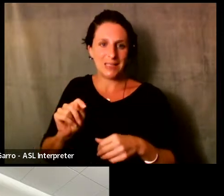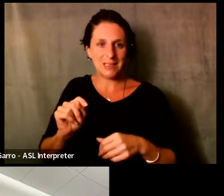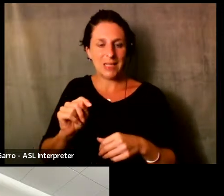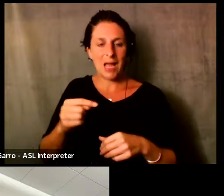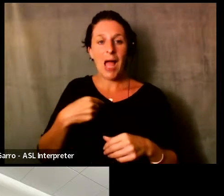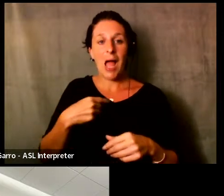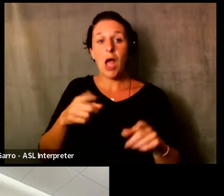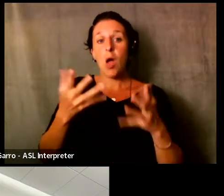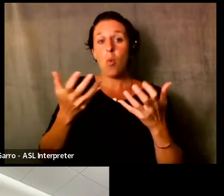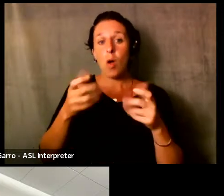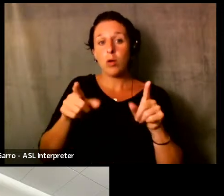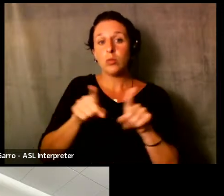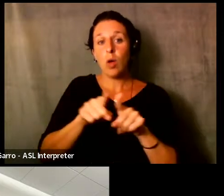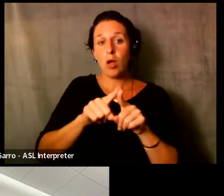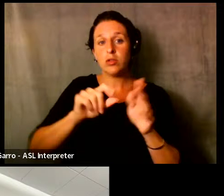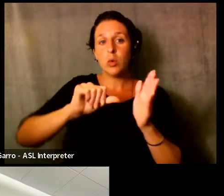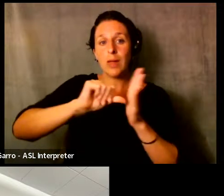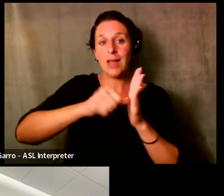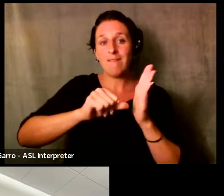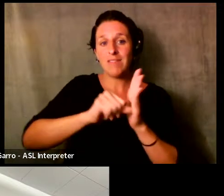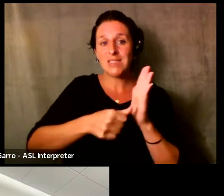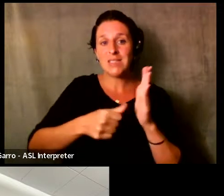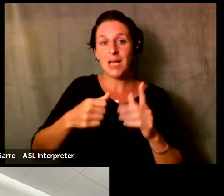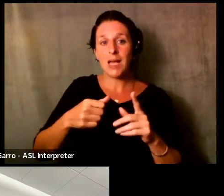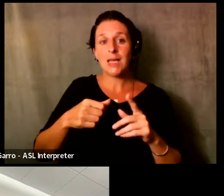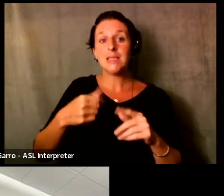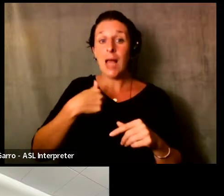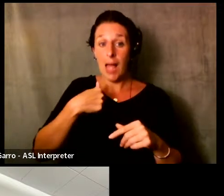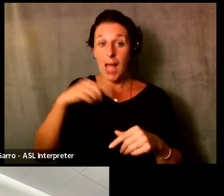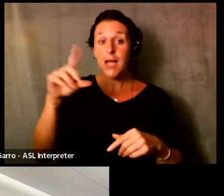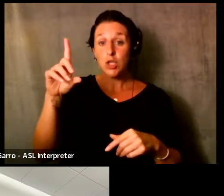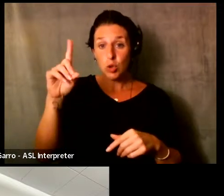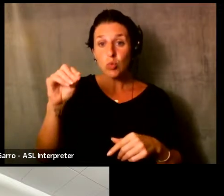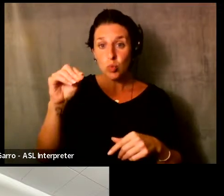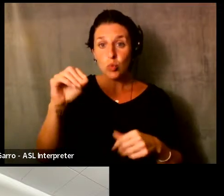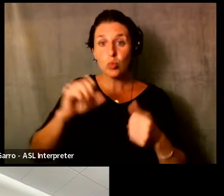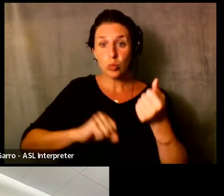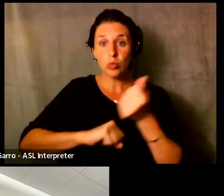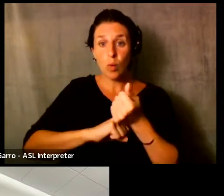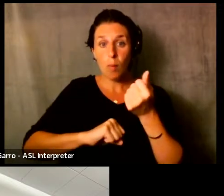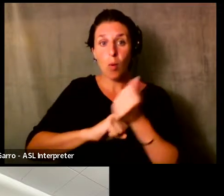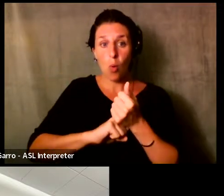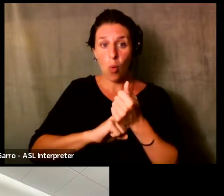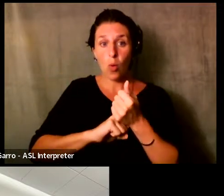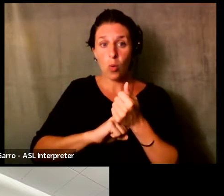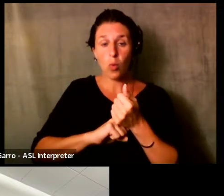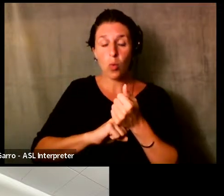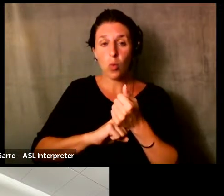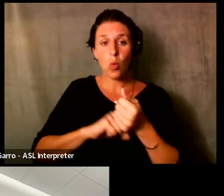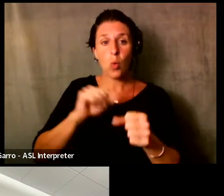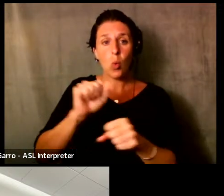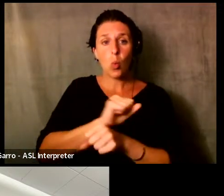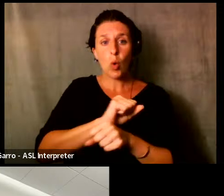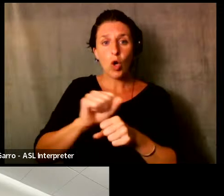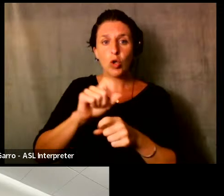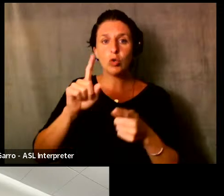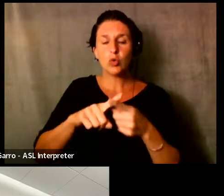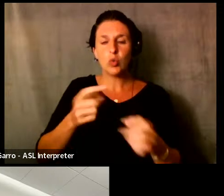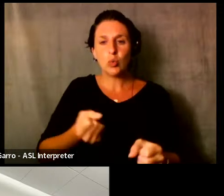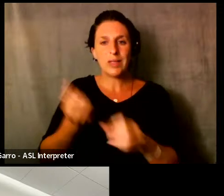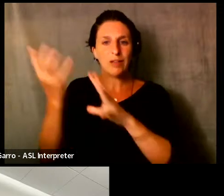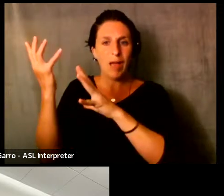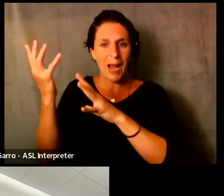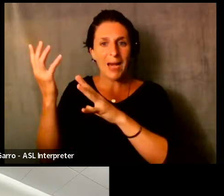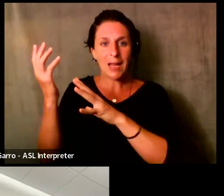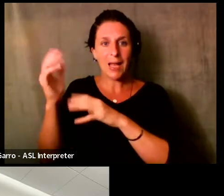I want to also emphasize that I do support work to eradicate